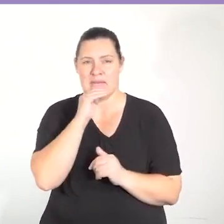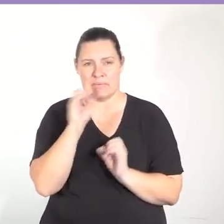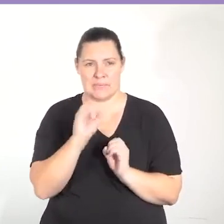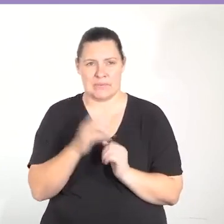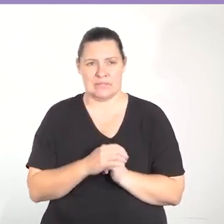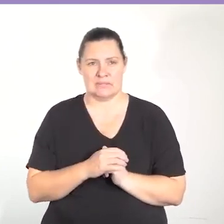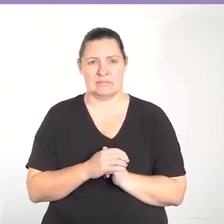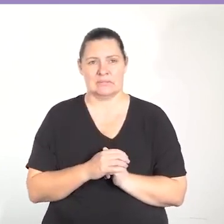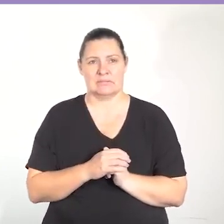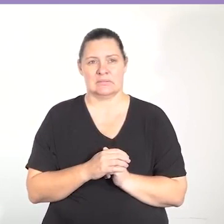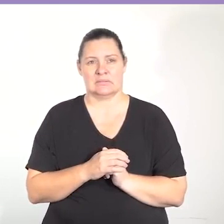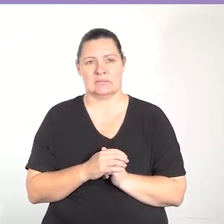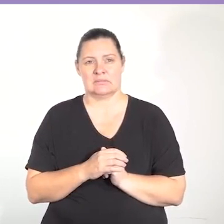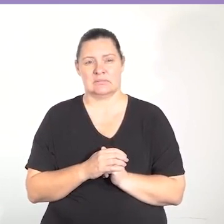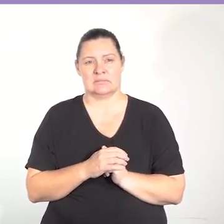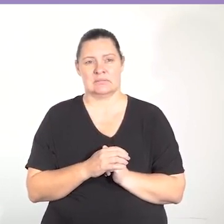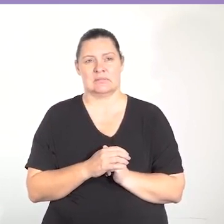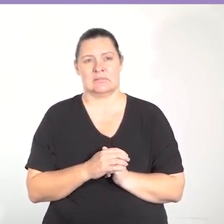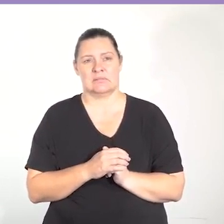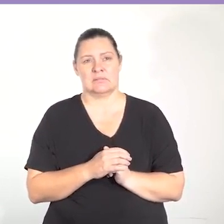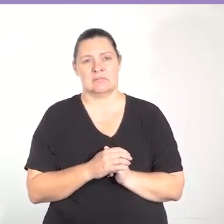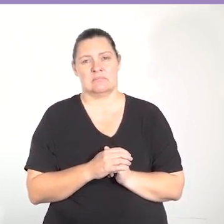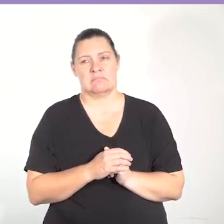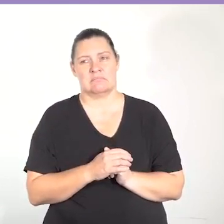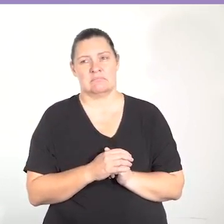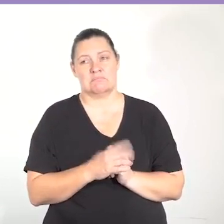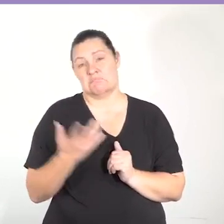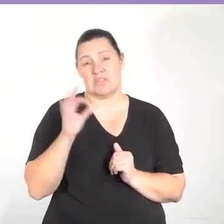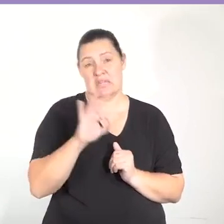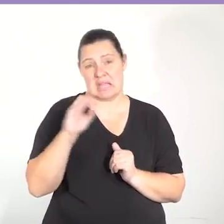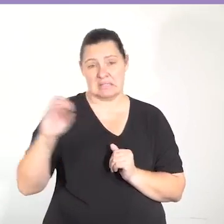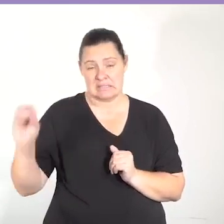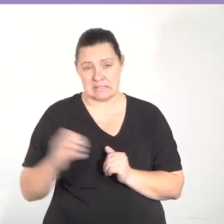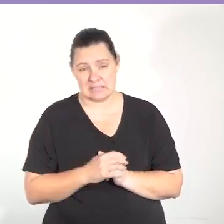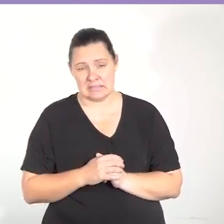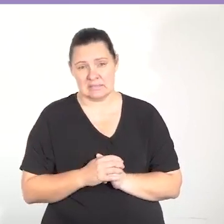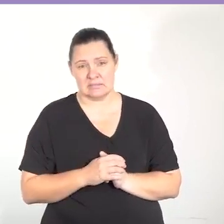enough. So let's move on and multiply with perhaps 300.